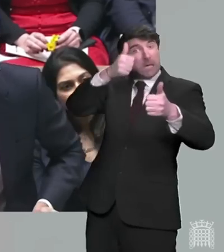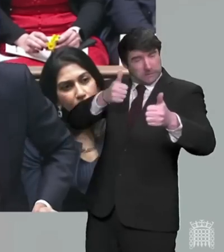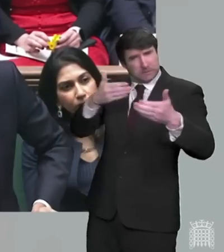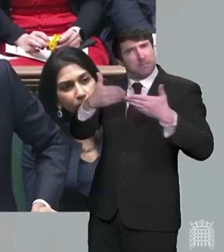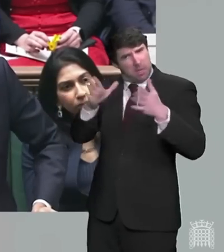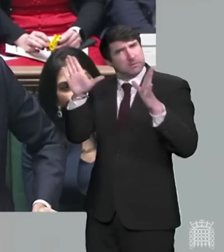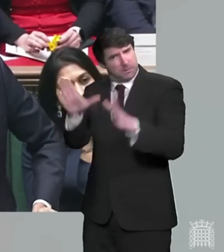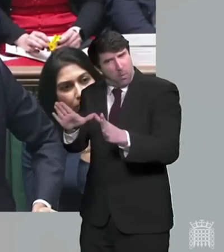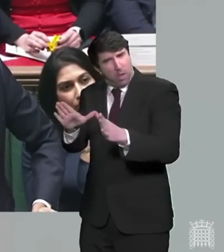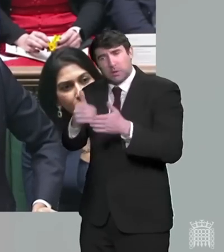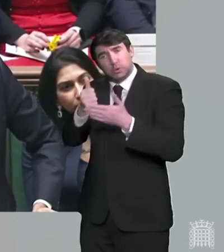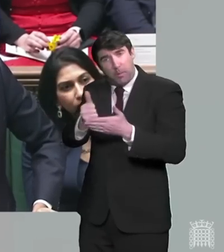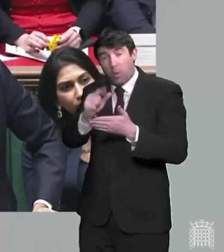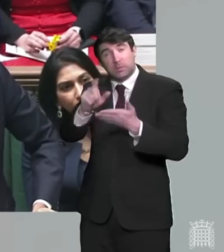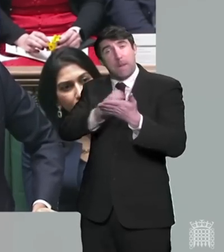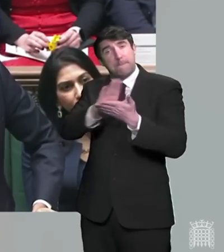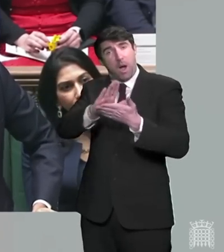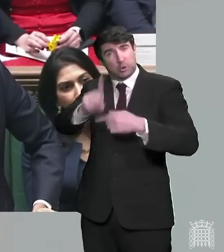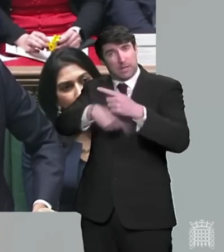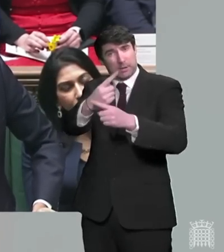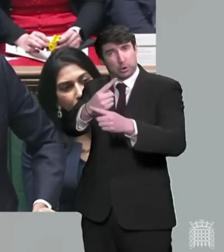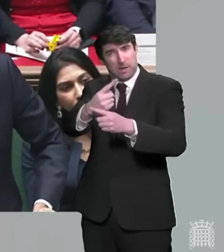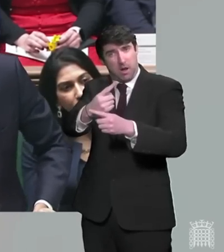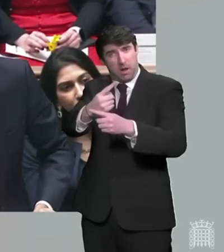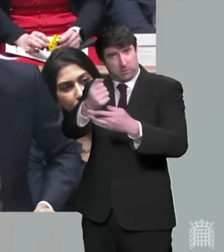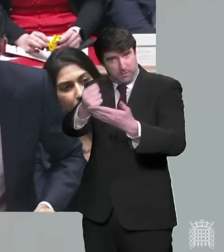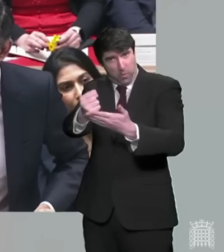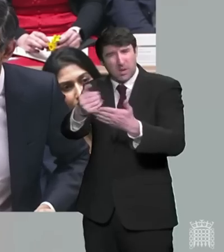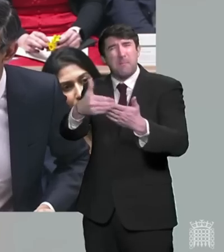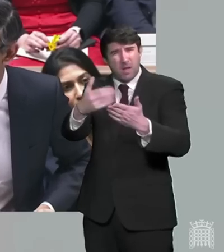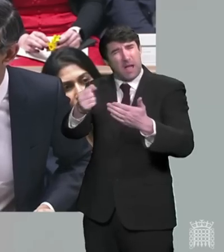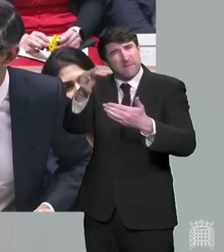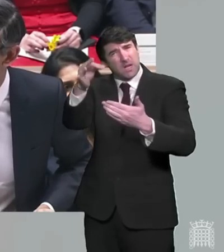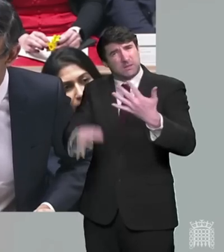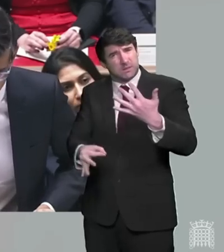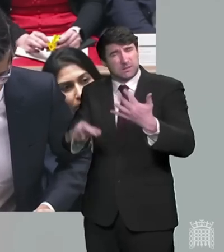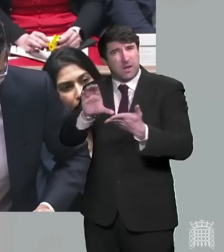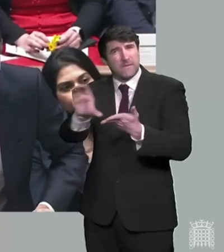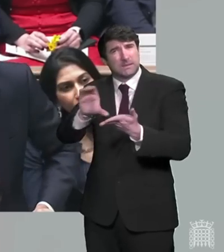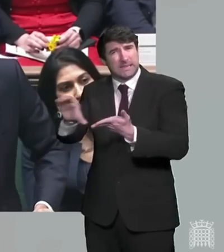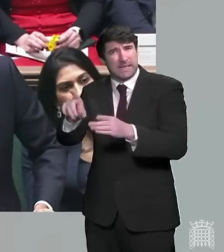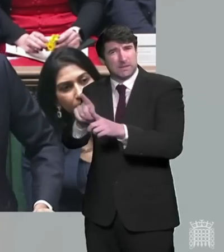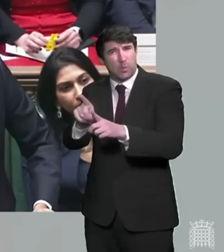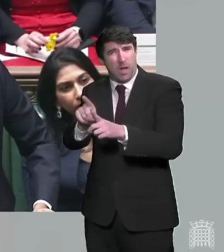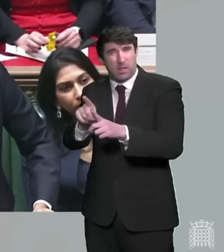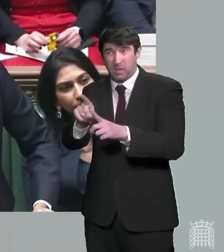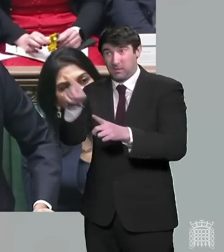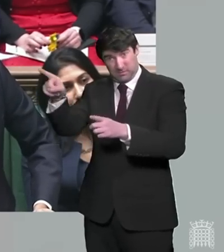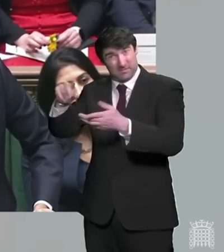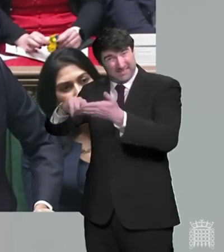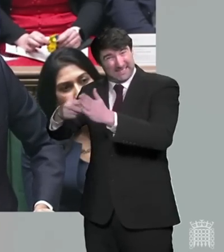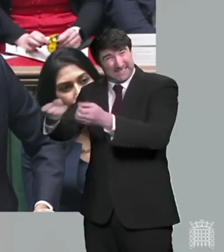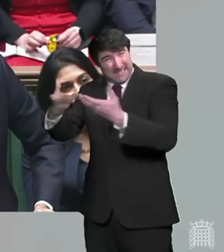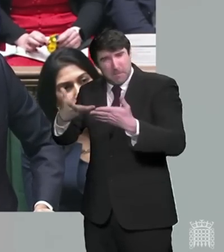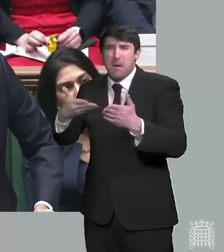bills through to March of next year, and there are a range of other funds we have to support energy-intensive industries, the scheme that he mentioned, but also the